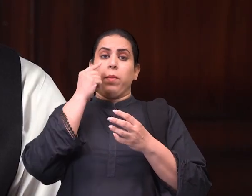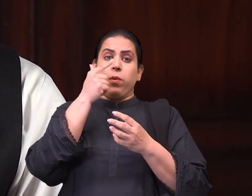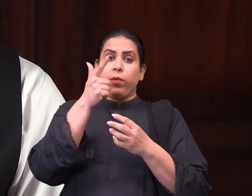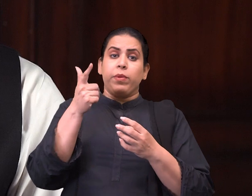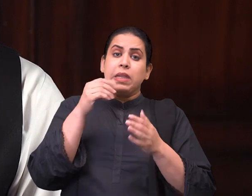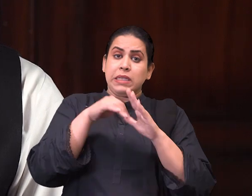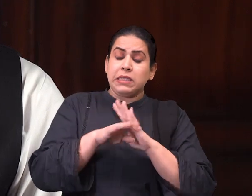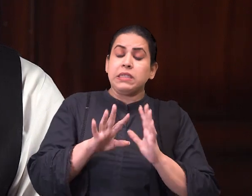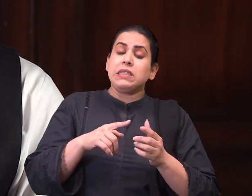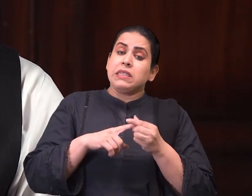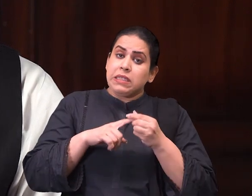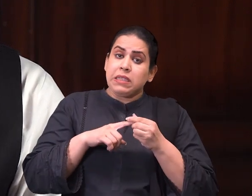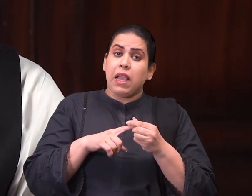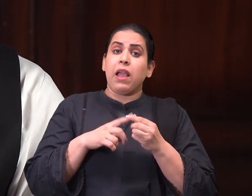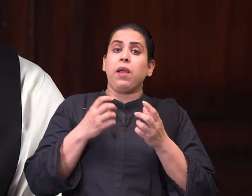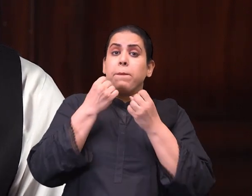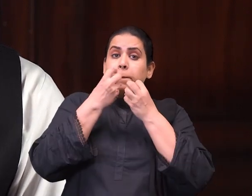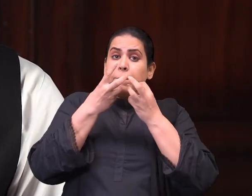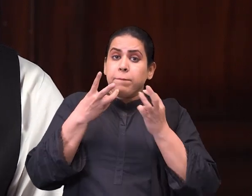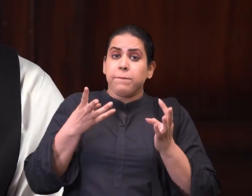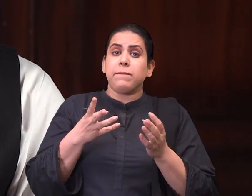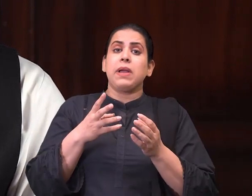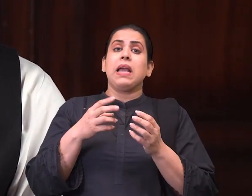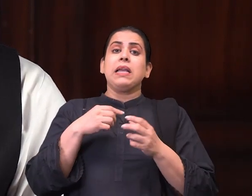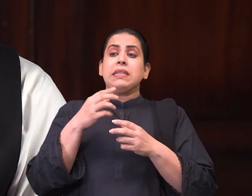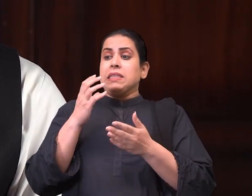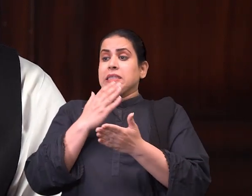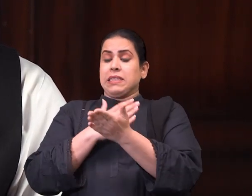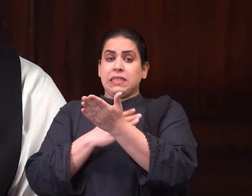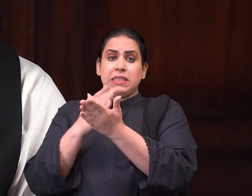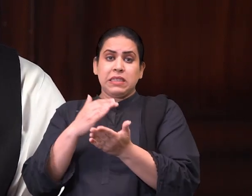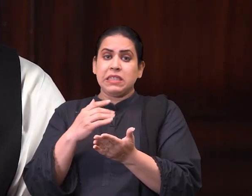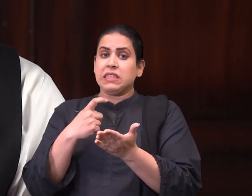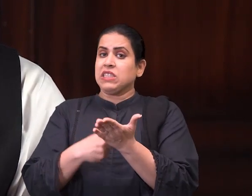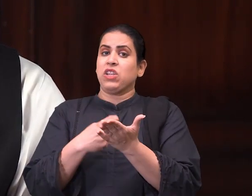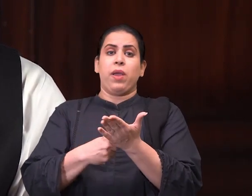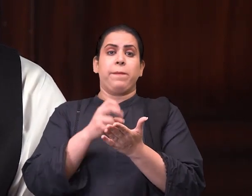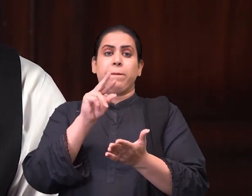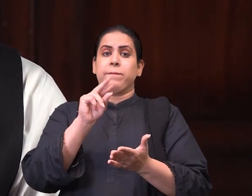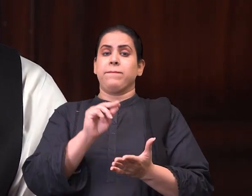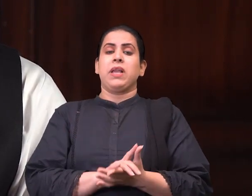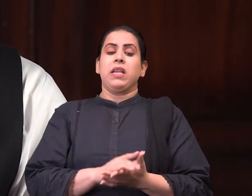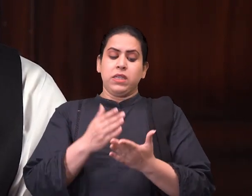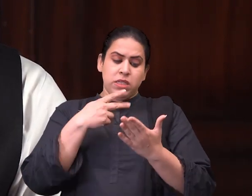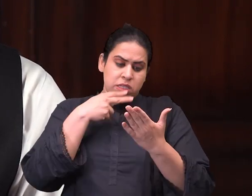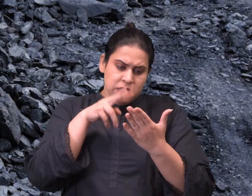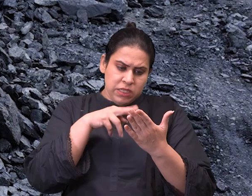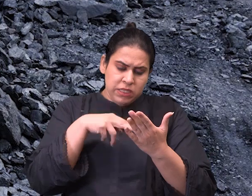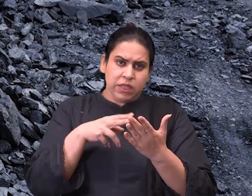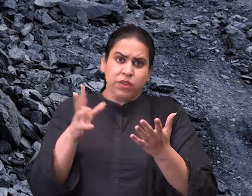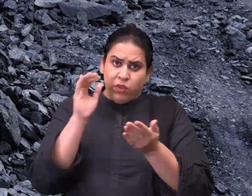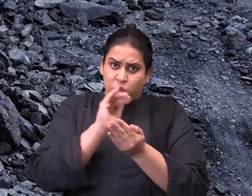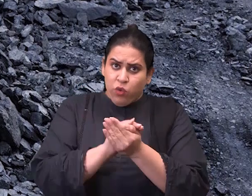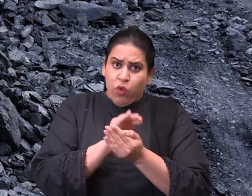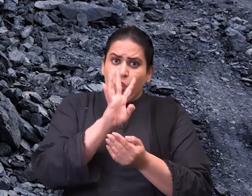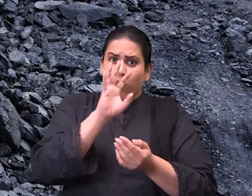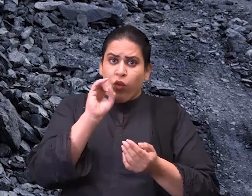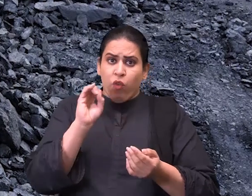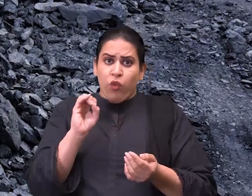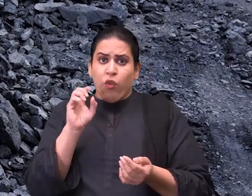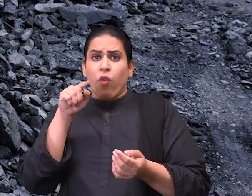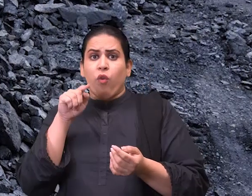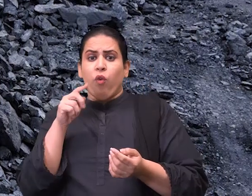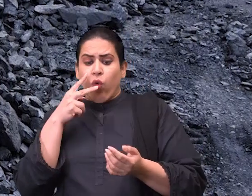2.1% of the population. It is important to note that many rural cases go unreported. A study was